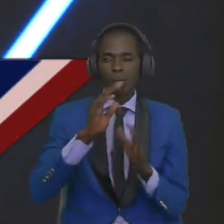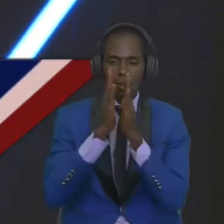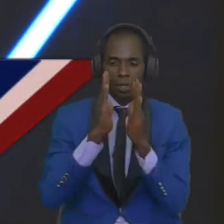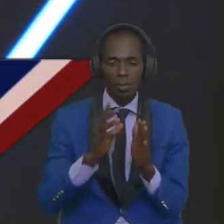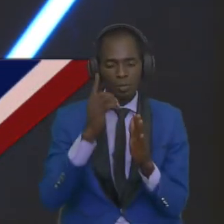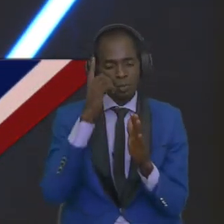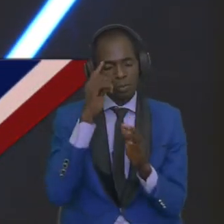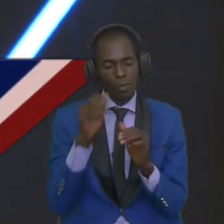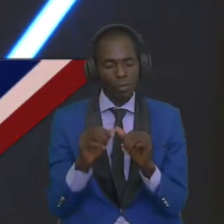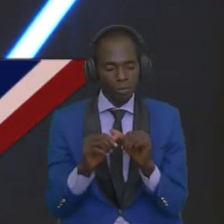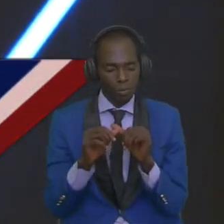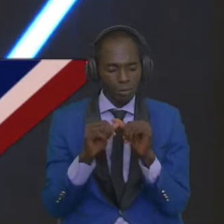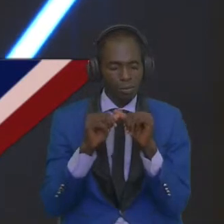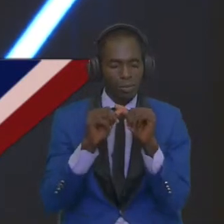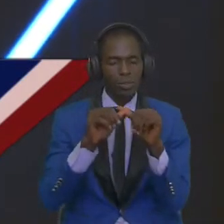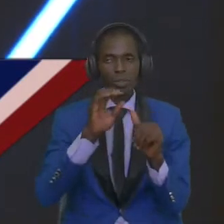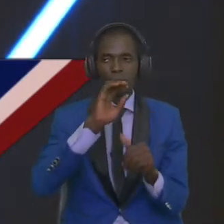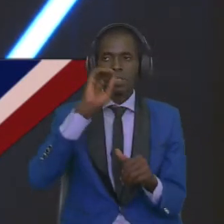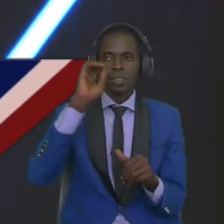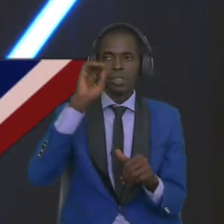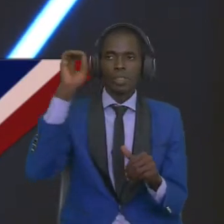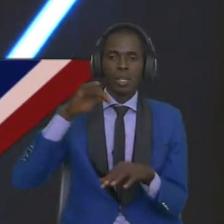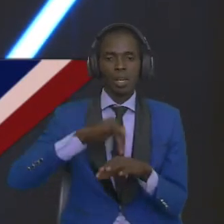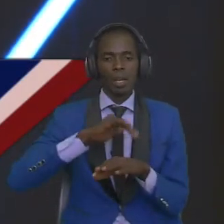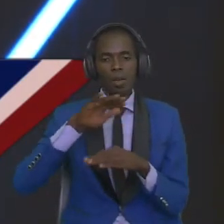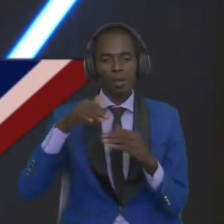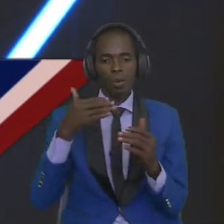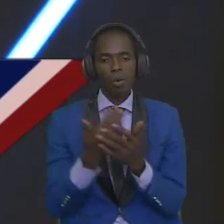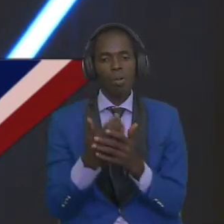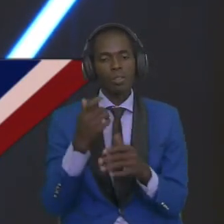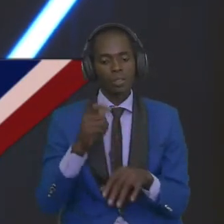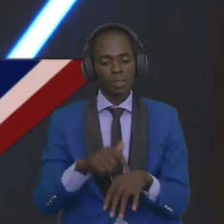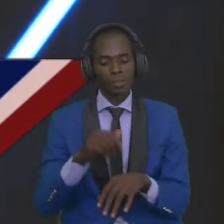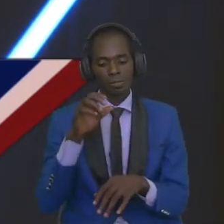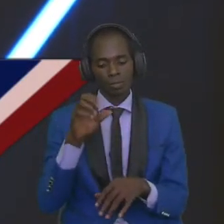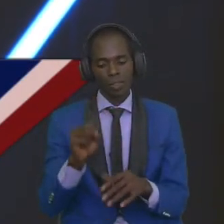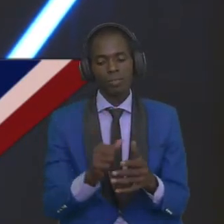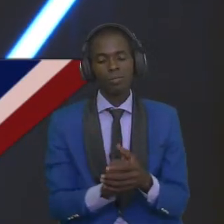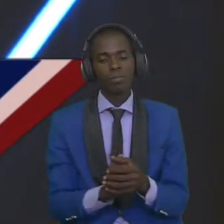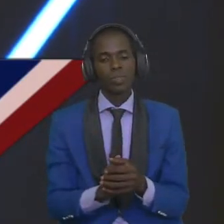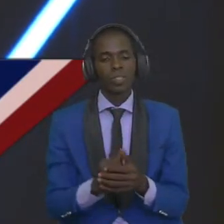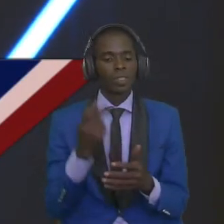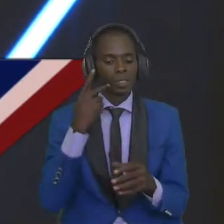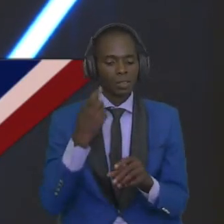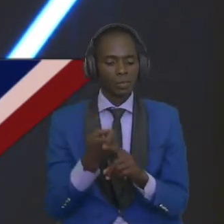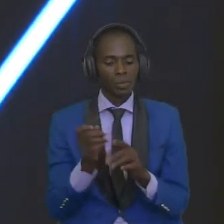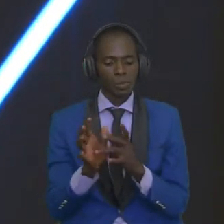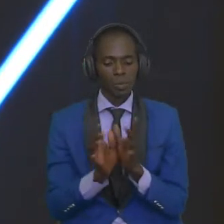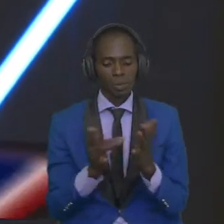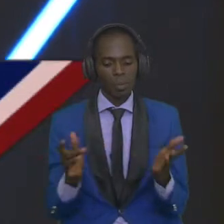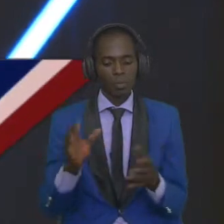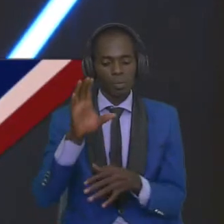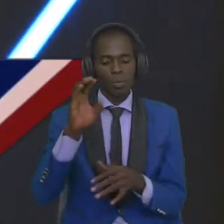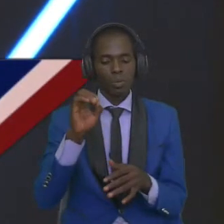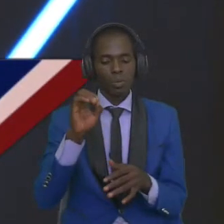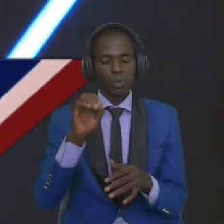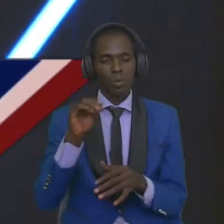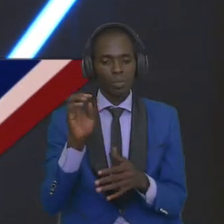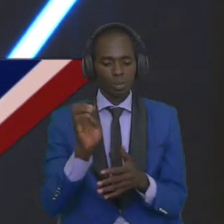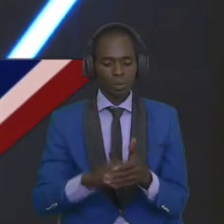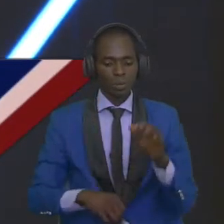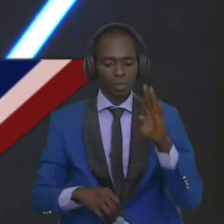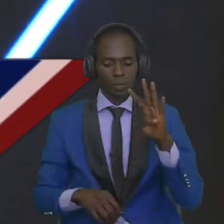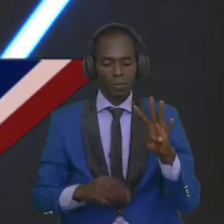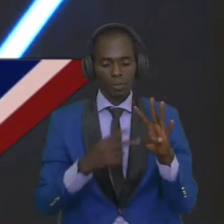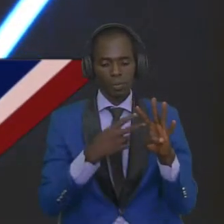for steadfast grace at all times. We're looking at Colossians chapter 4. And we're